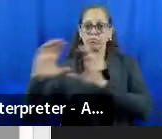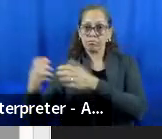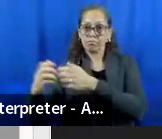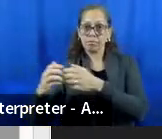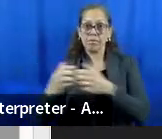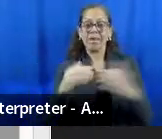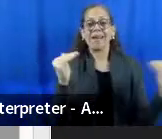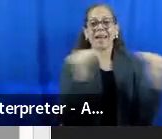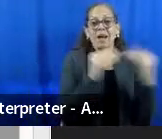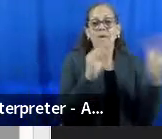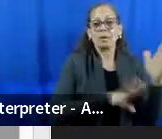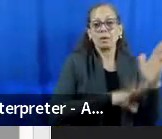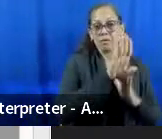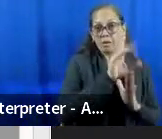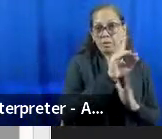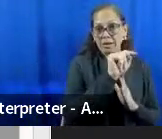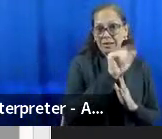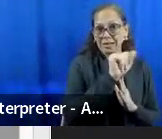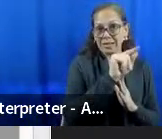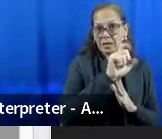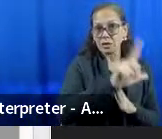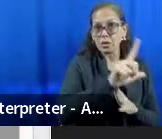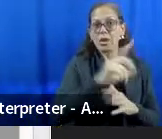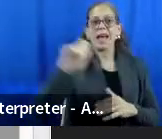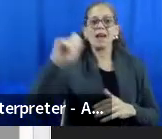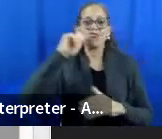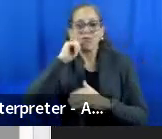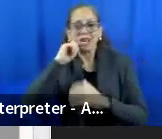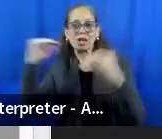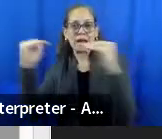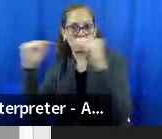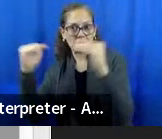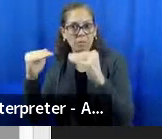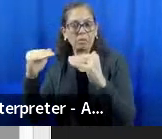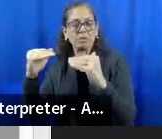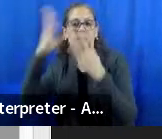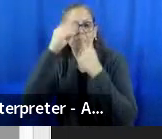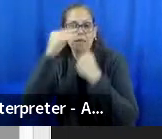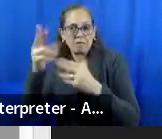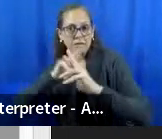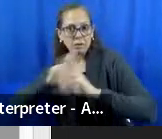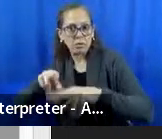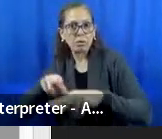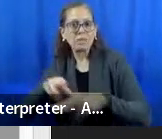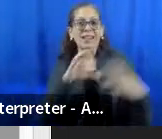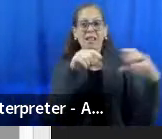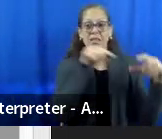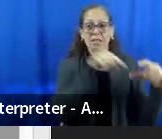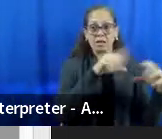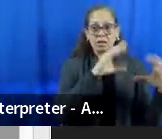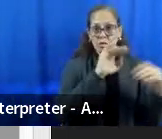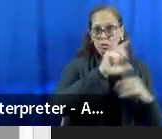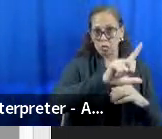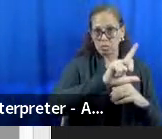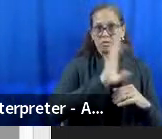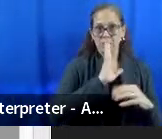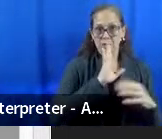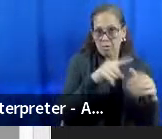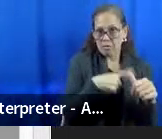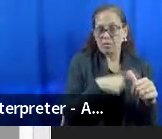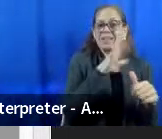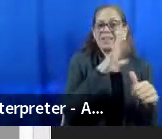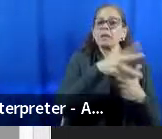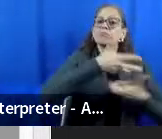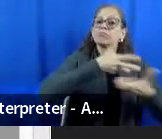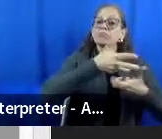the Equitable Development Data Tool and racial equity reports. The Equitable Development Data Tool, as mentioned up front, will be an